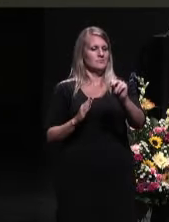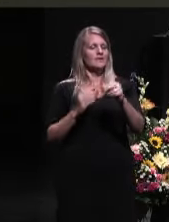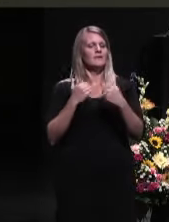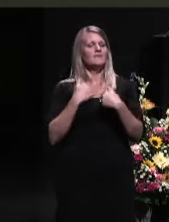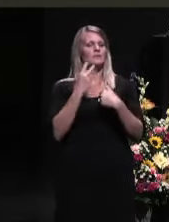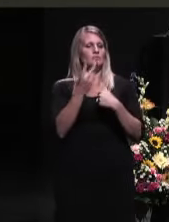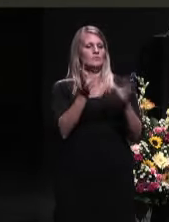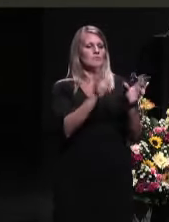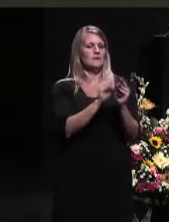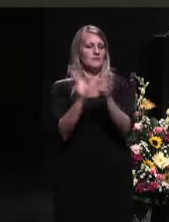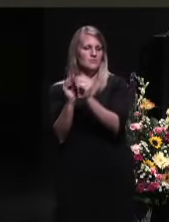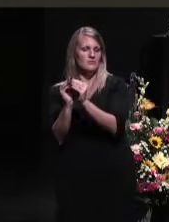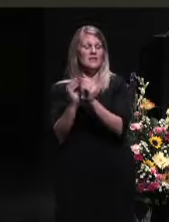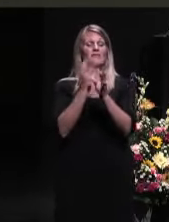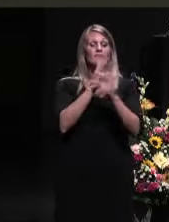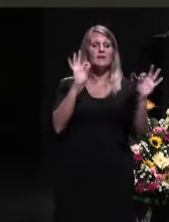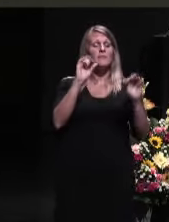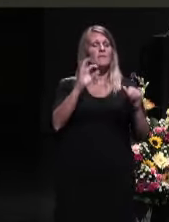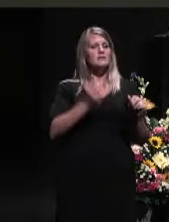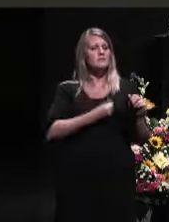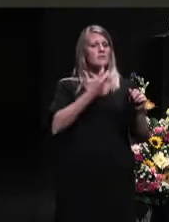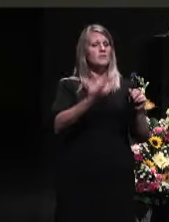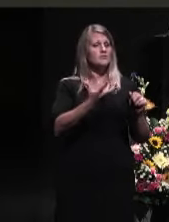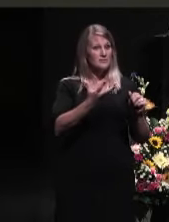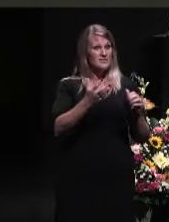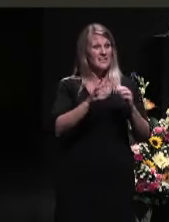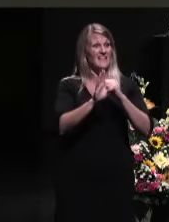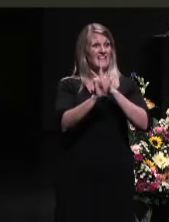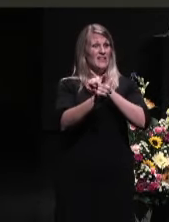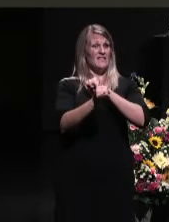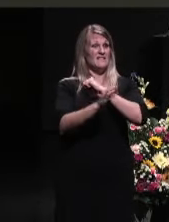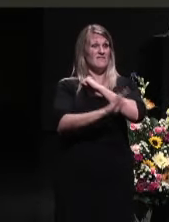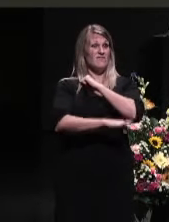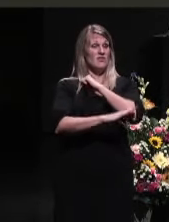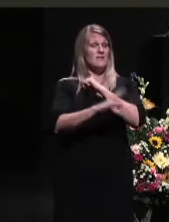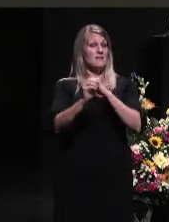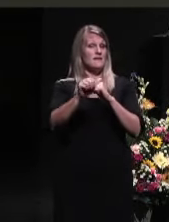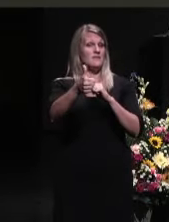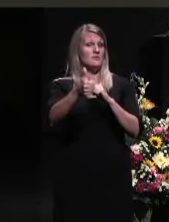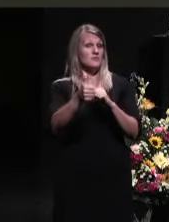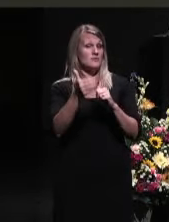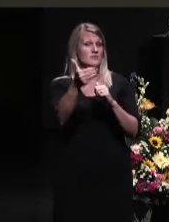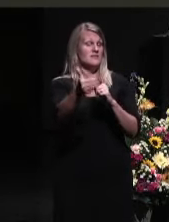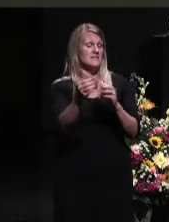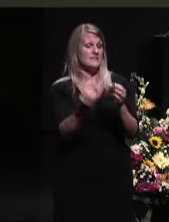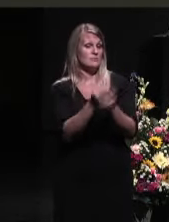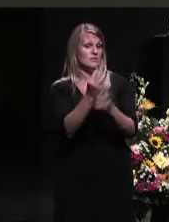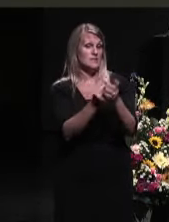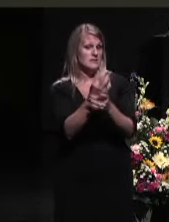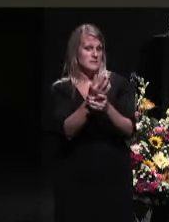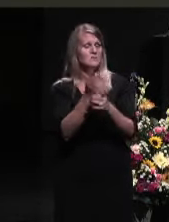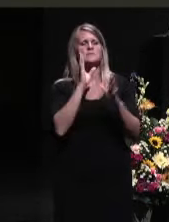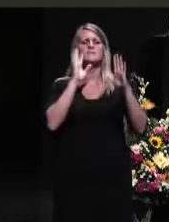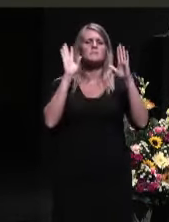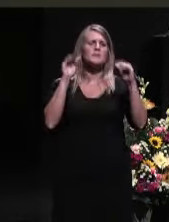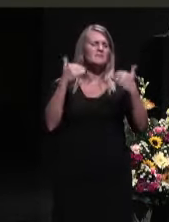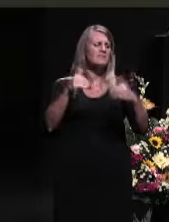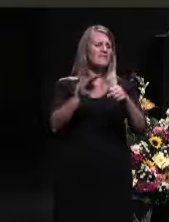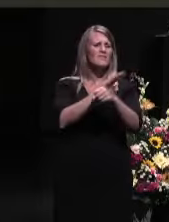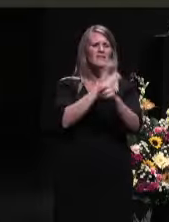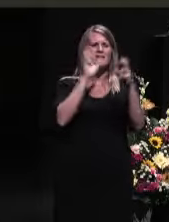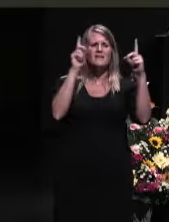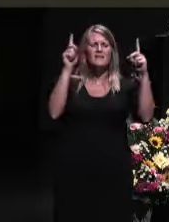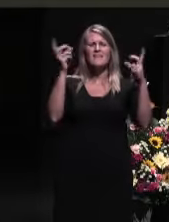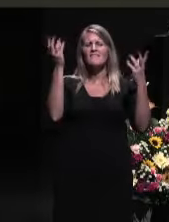freedom of expression offerings this fall, at least one more in the spring. We expect these to be integrated. We expect these to be educational,